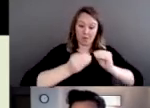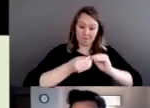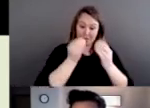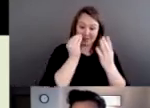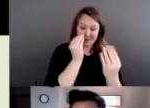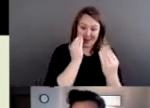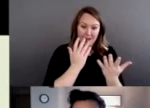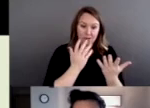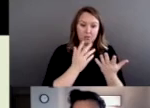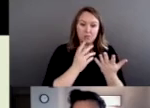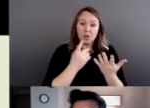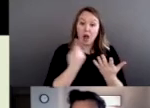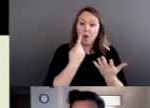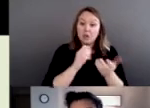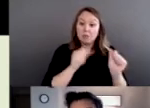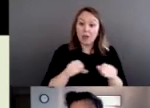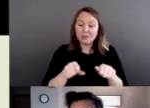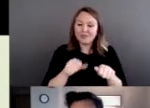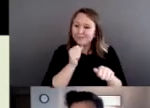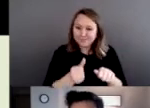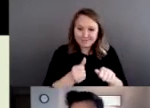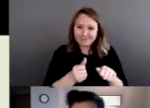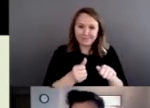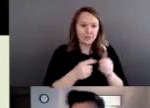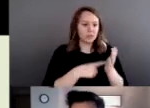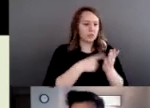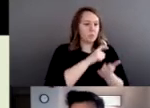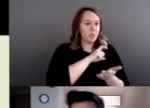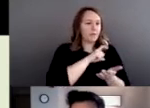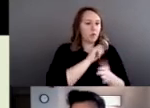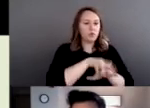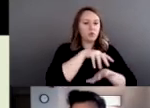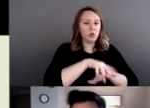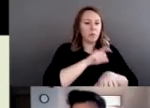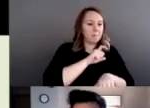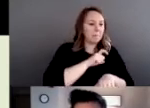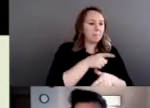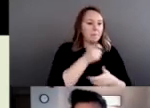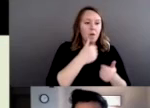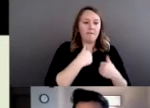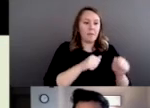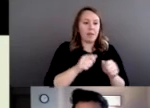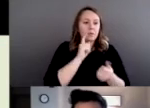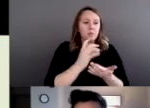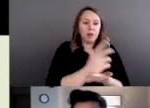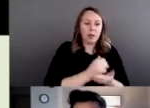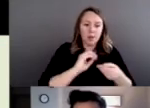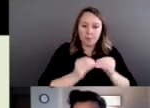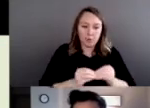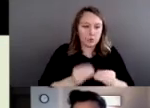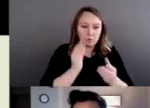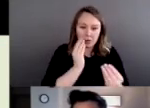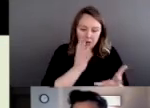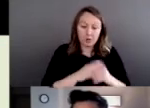this data, or just in general does not have the capacity to collect this data. Some tribes